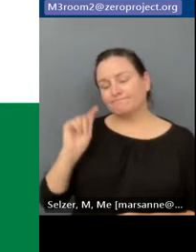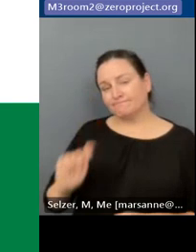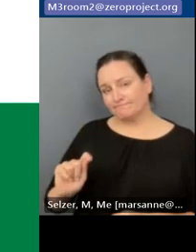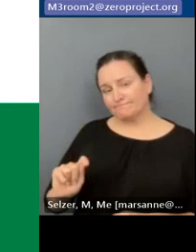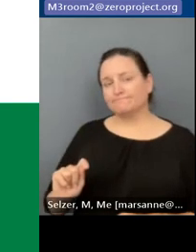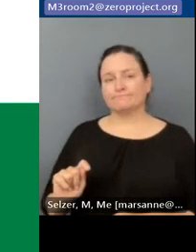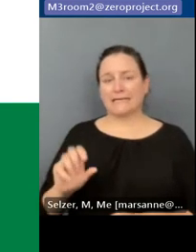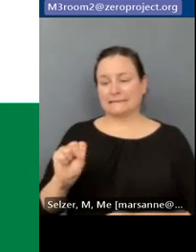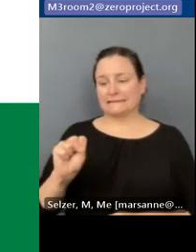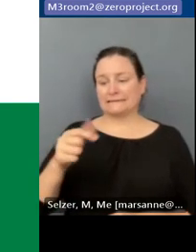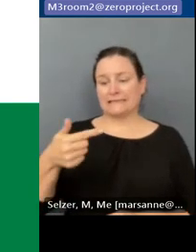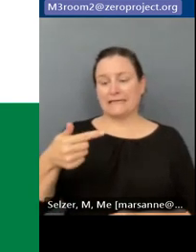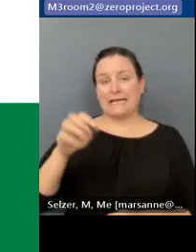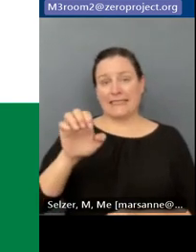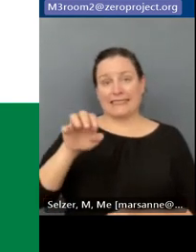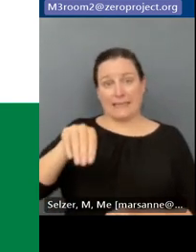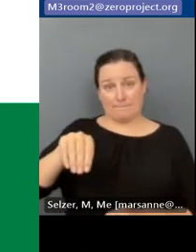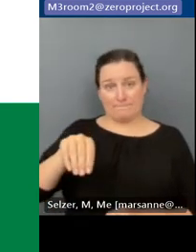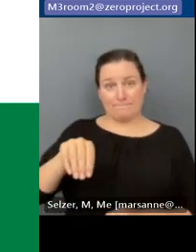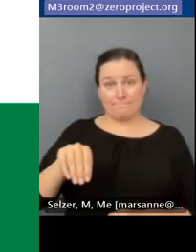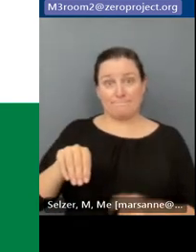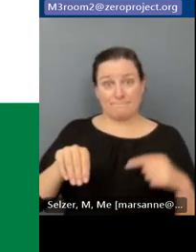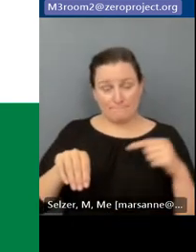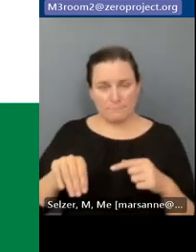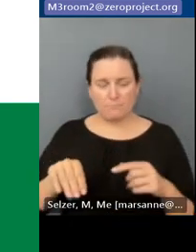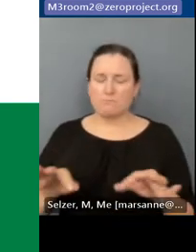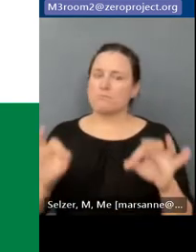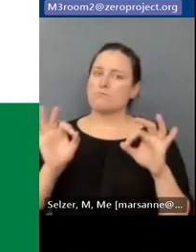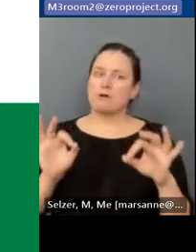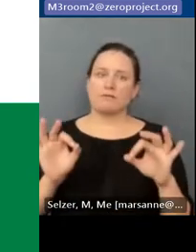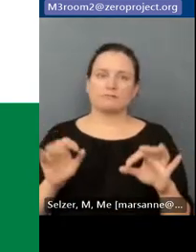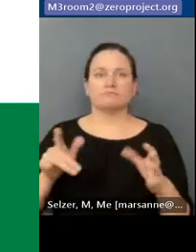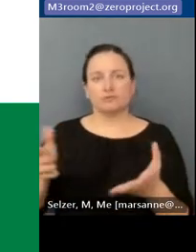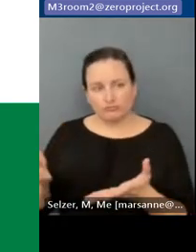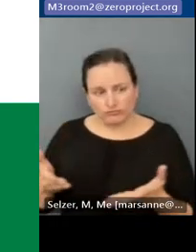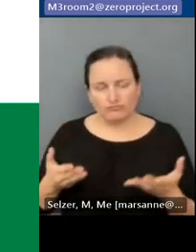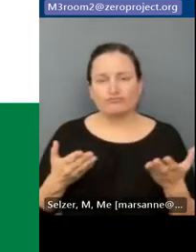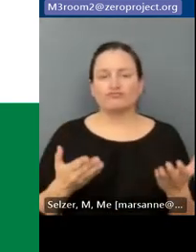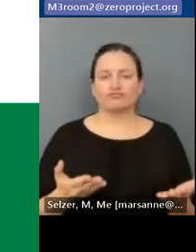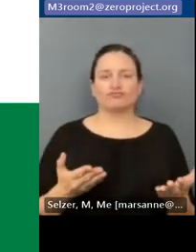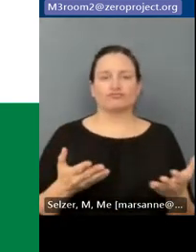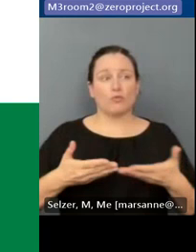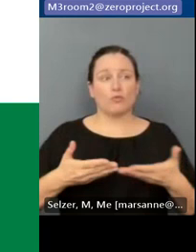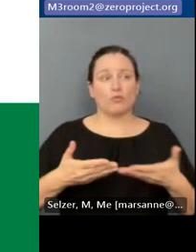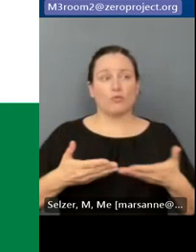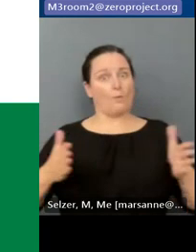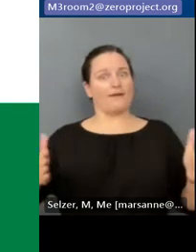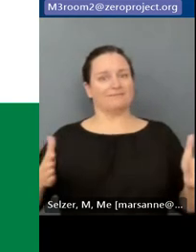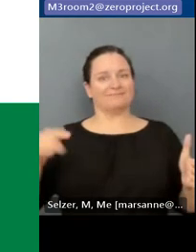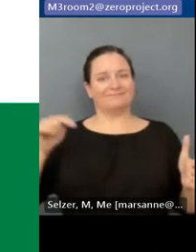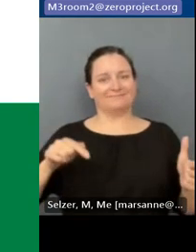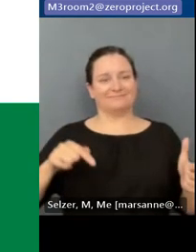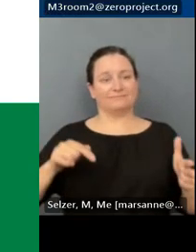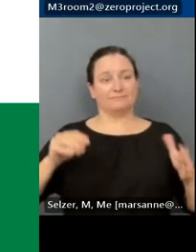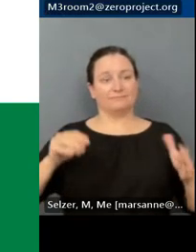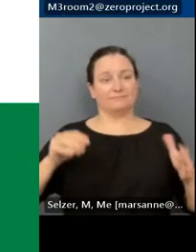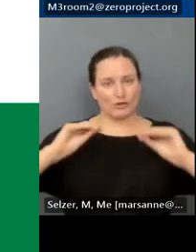to unify the science cultures and create a truly zero barrier culture of STEM